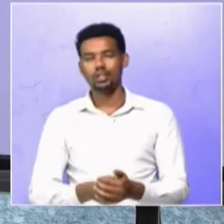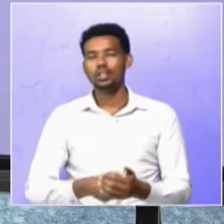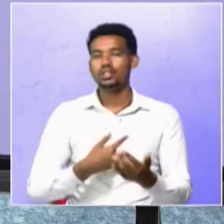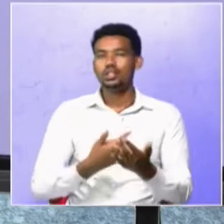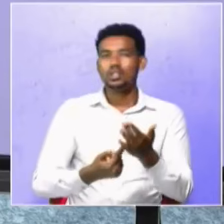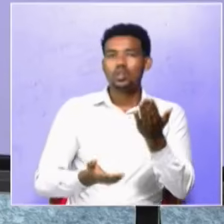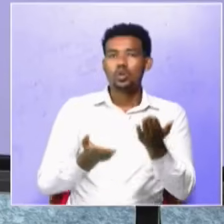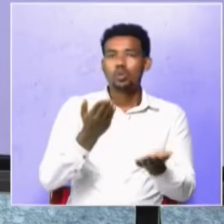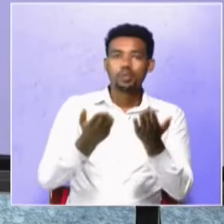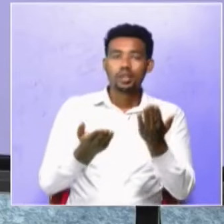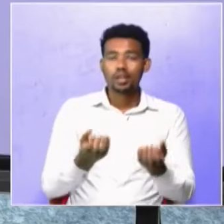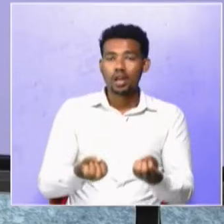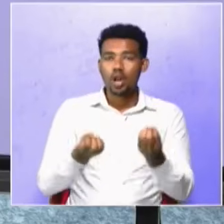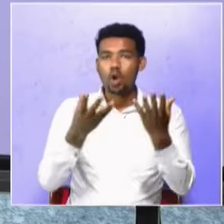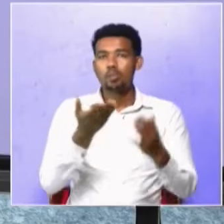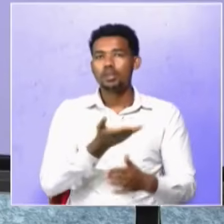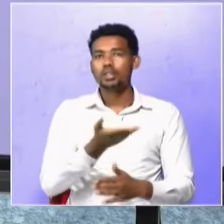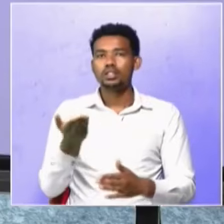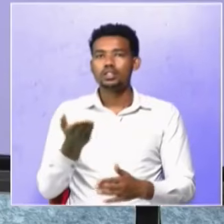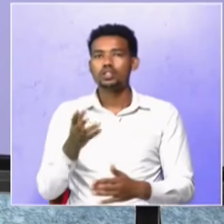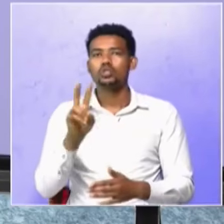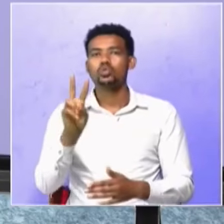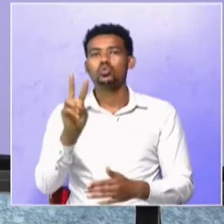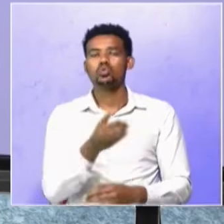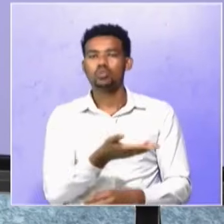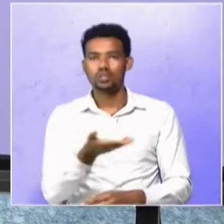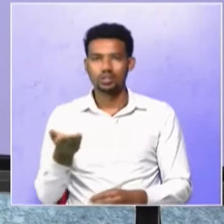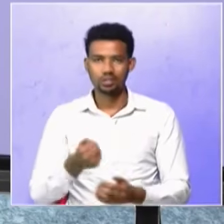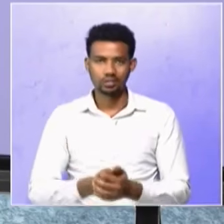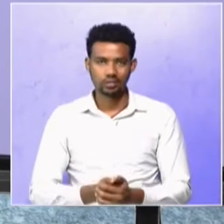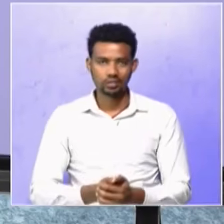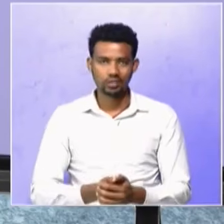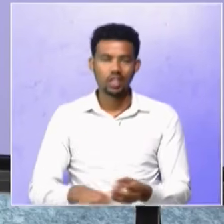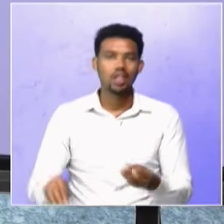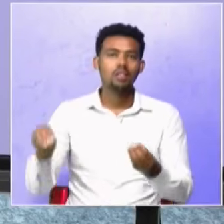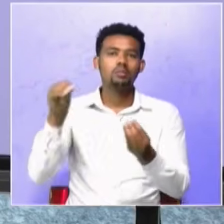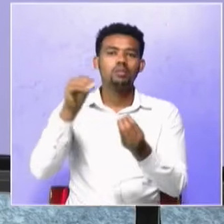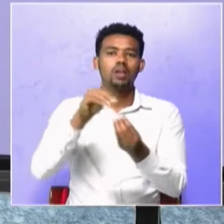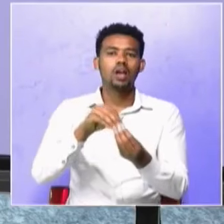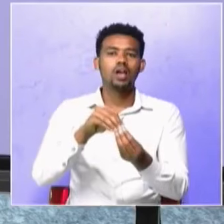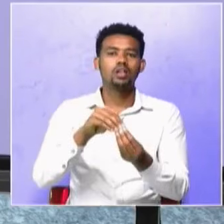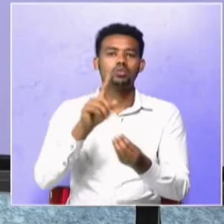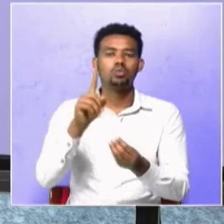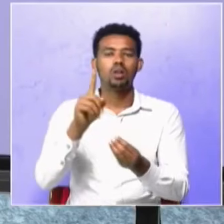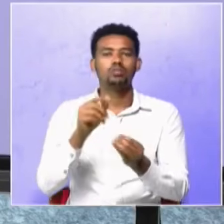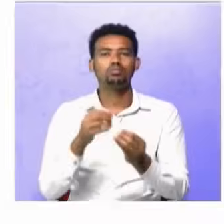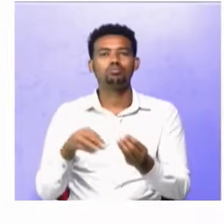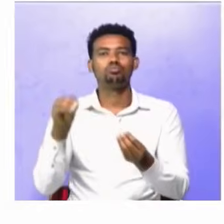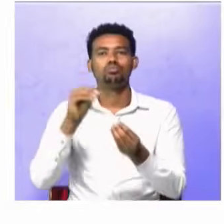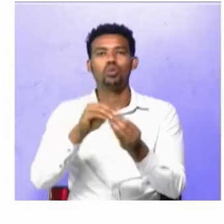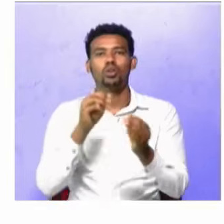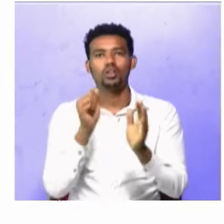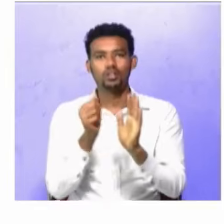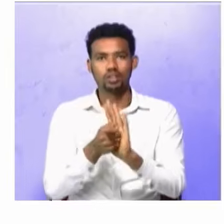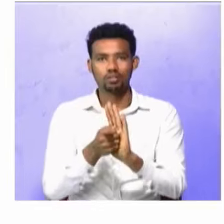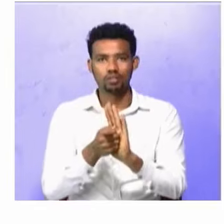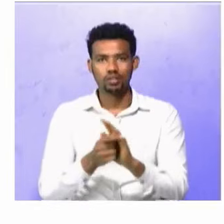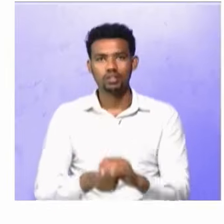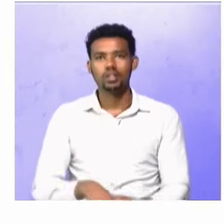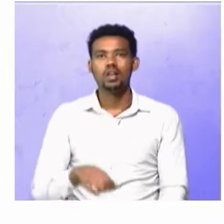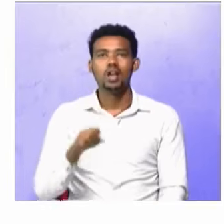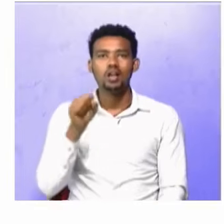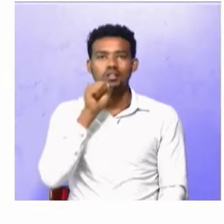comparing how many things? Two things. So let me add one more example.